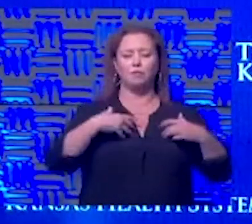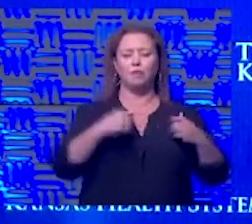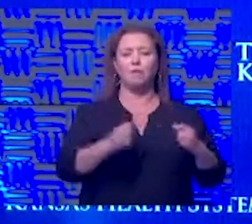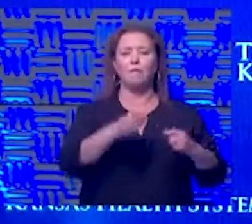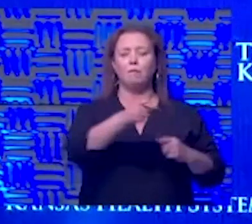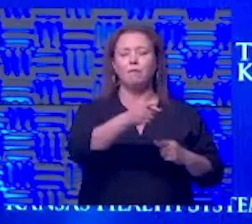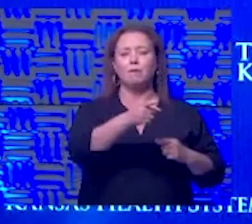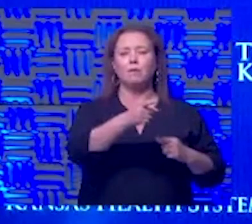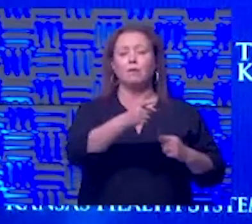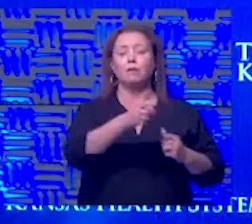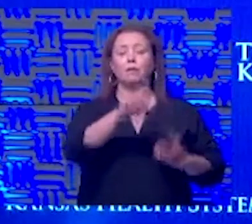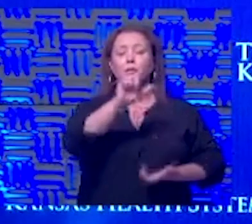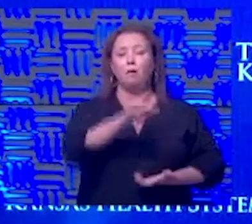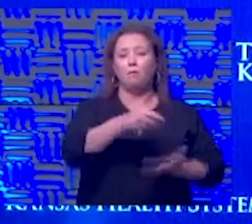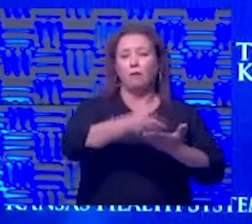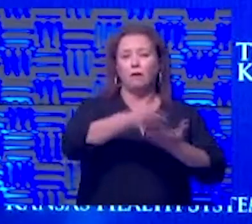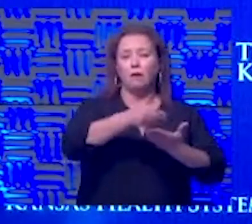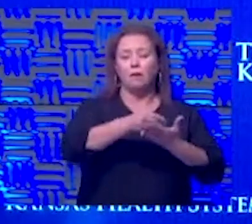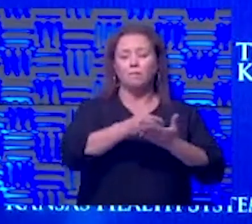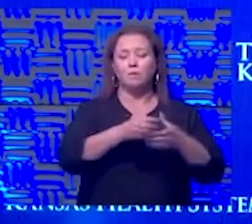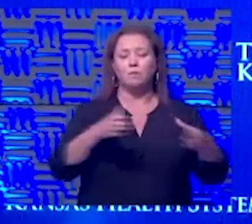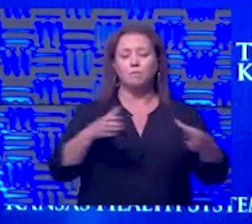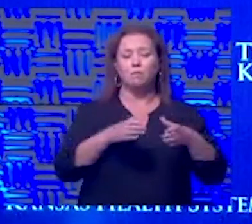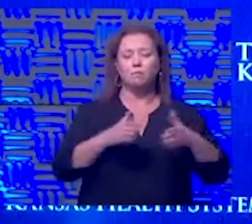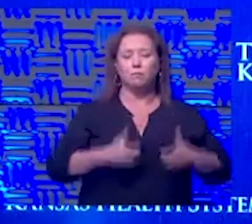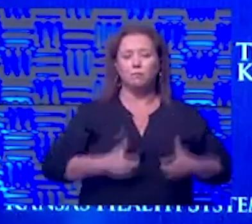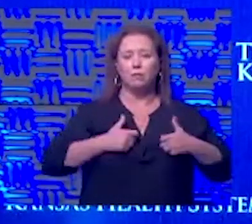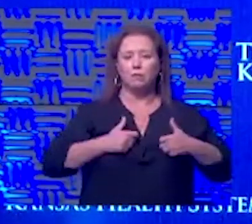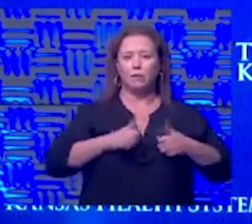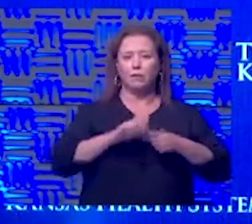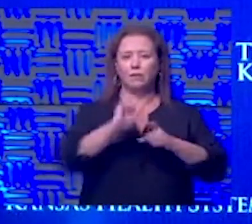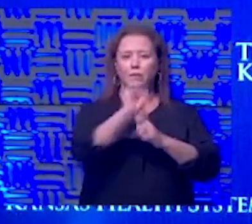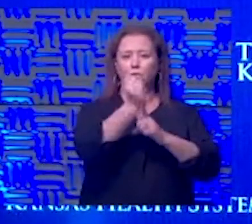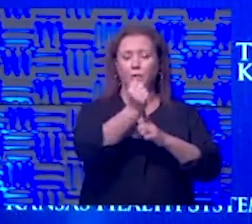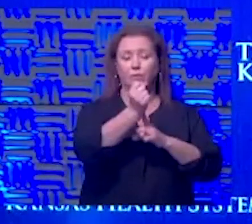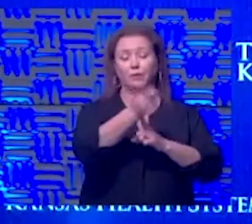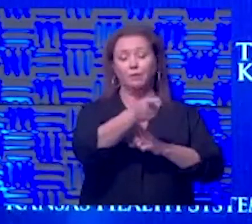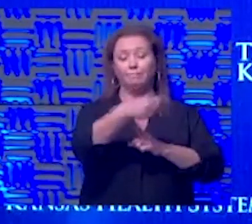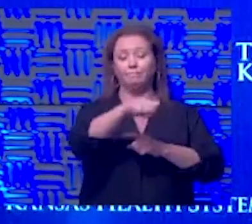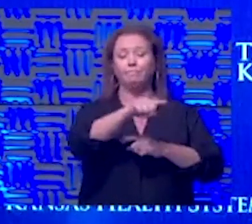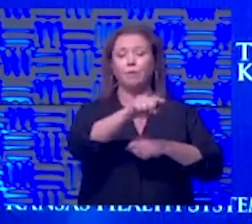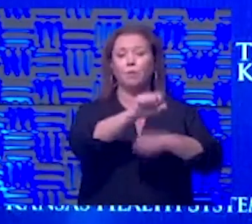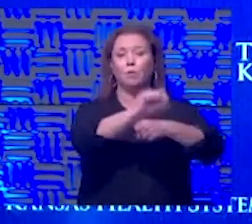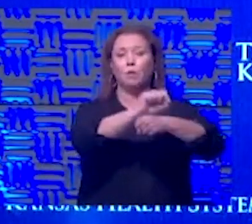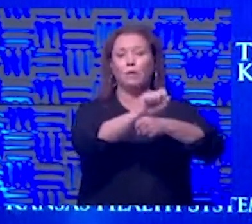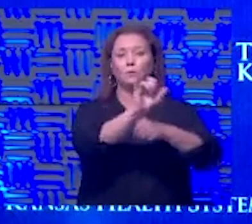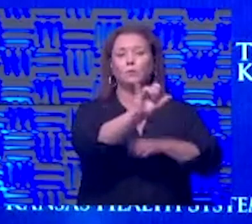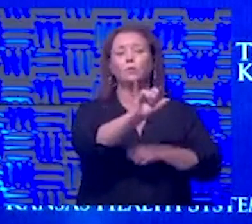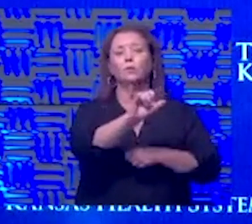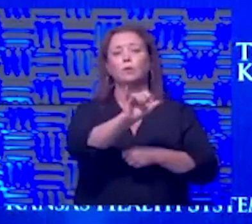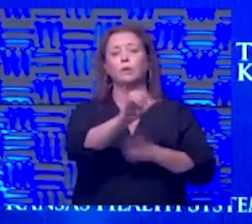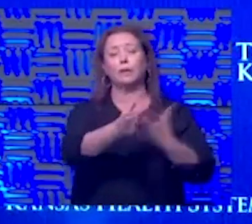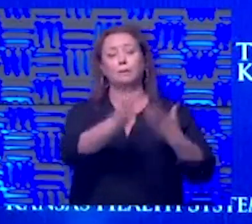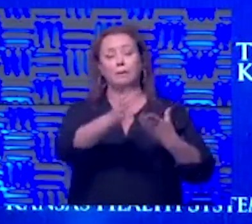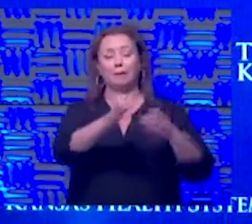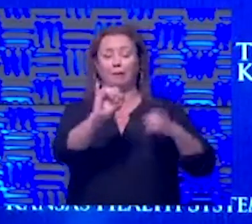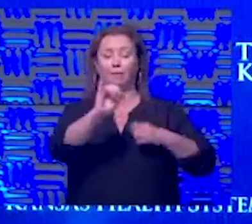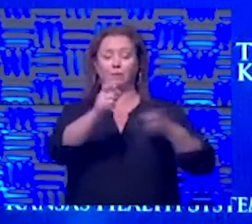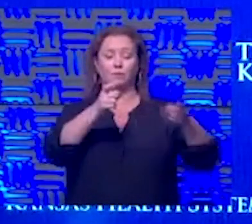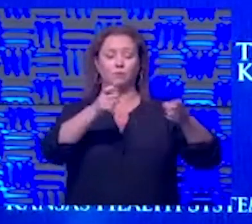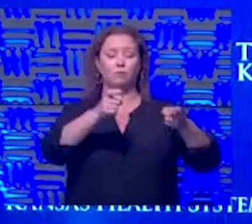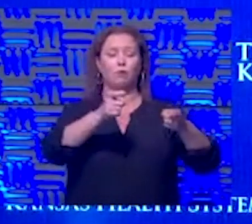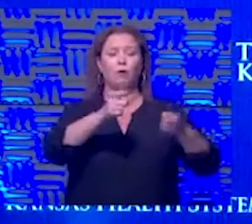lower income, closer living conditions, and having to go to work and maybe not having as good infection control